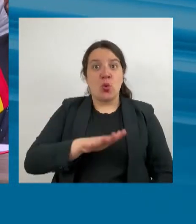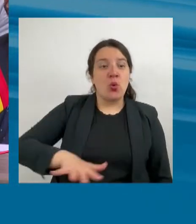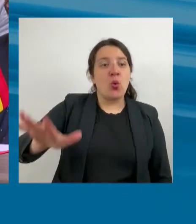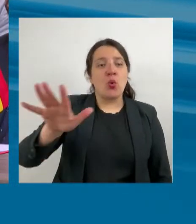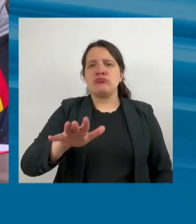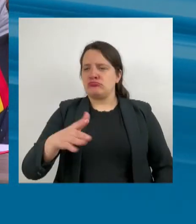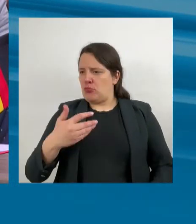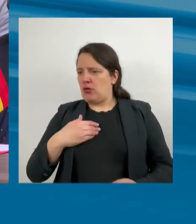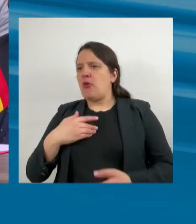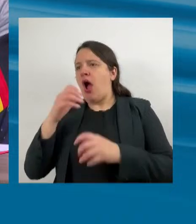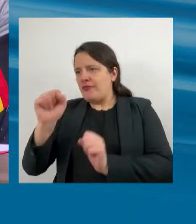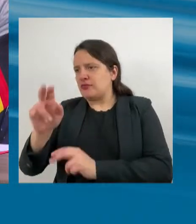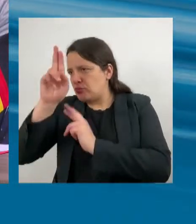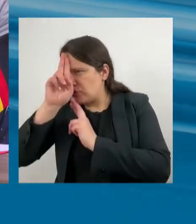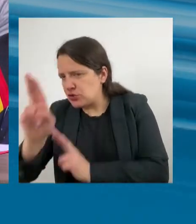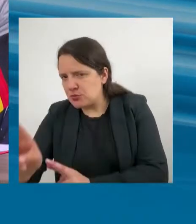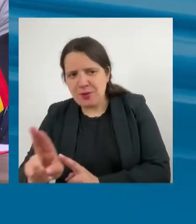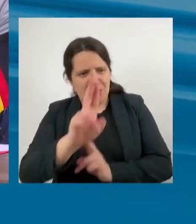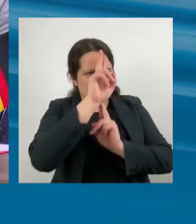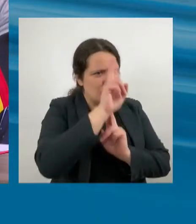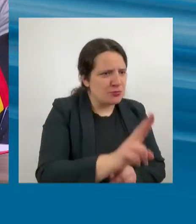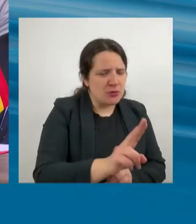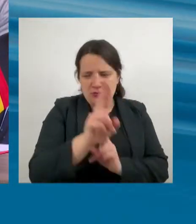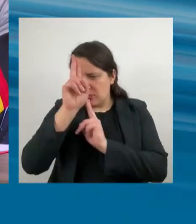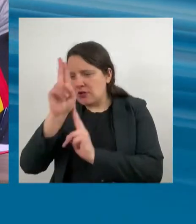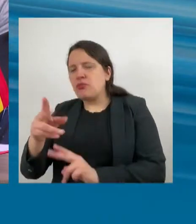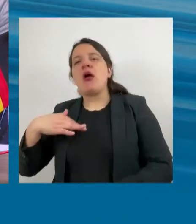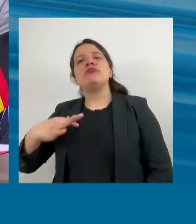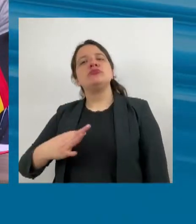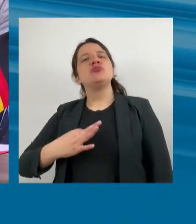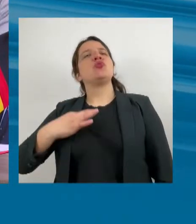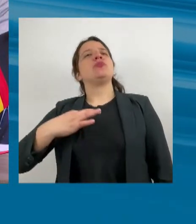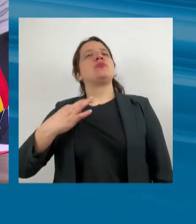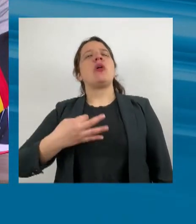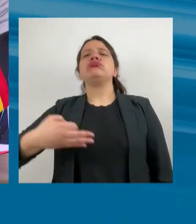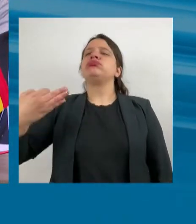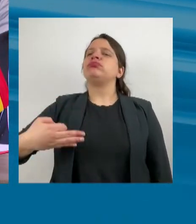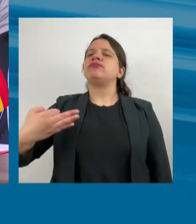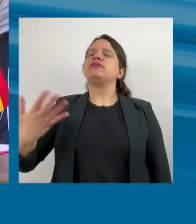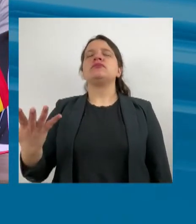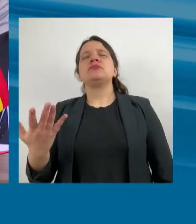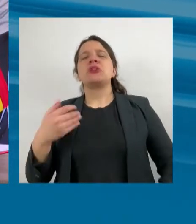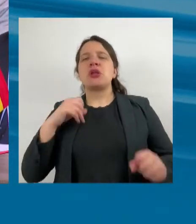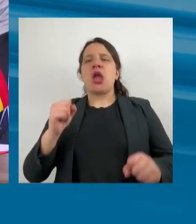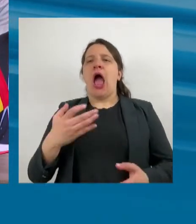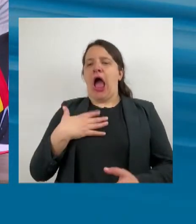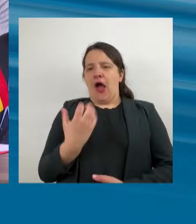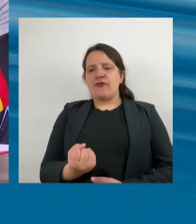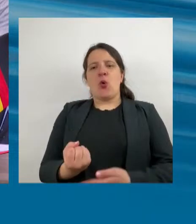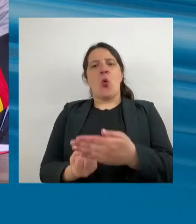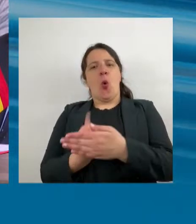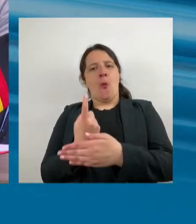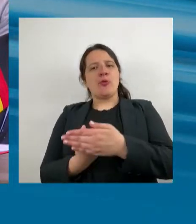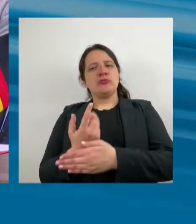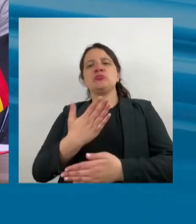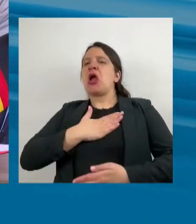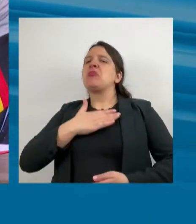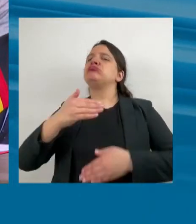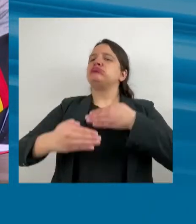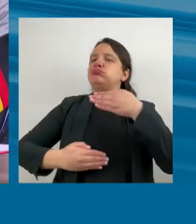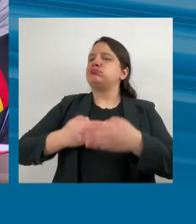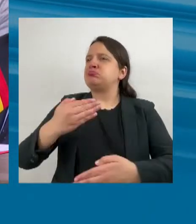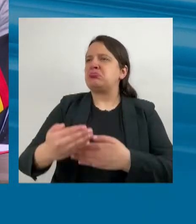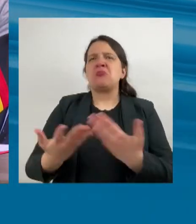and dignity and has the opportunity to thrive regardless of race, ethnicity,